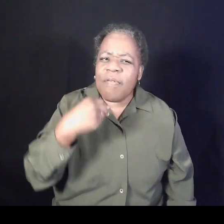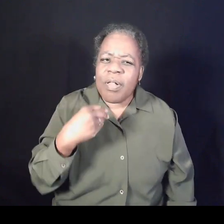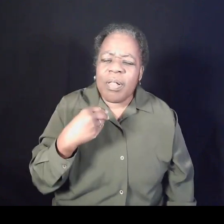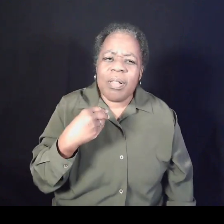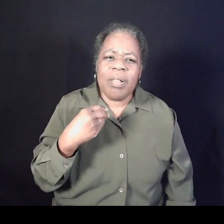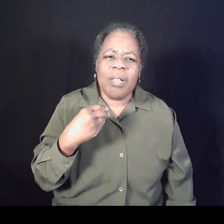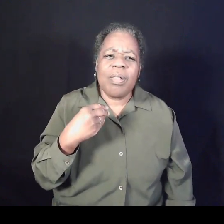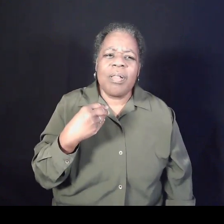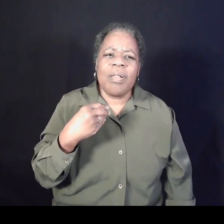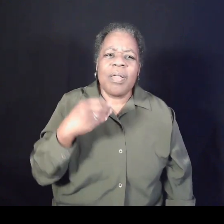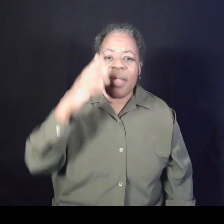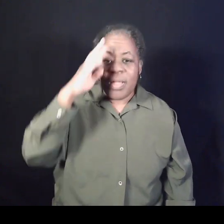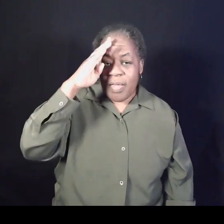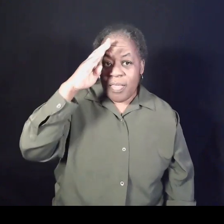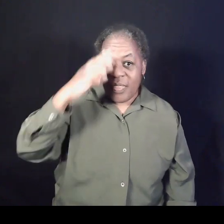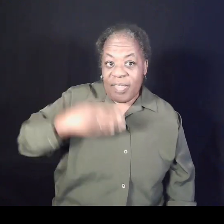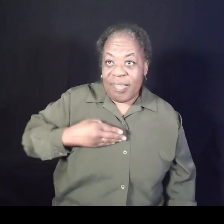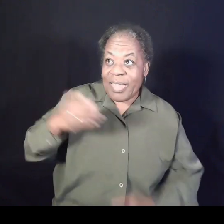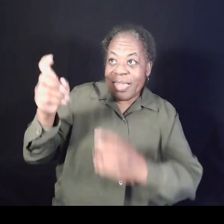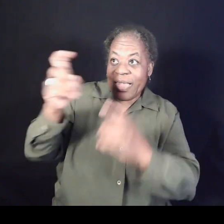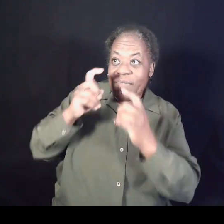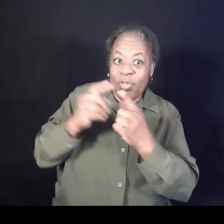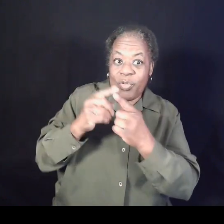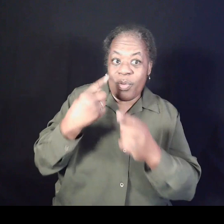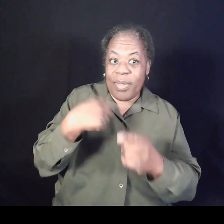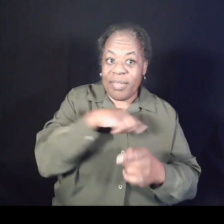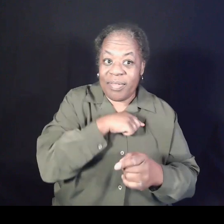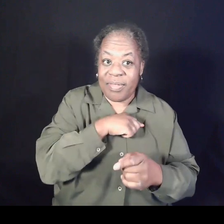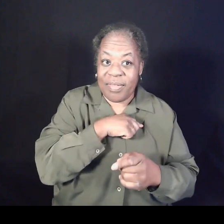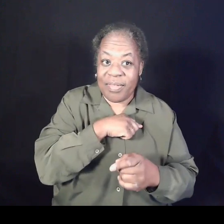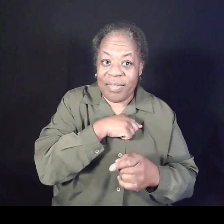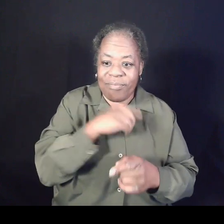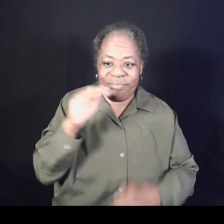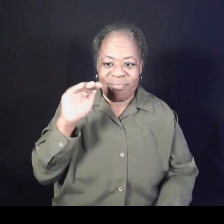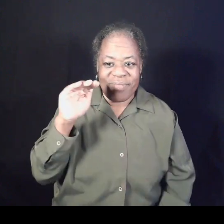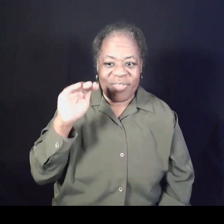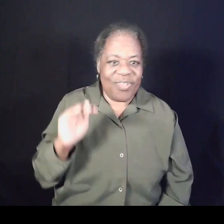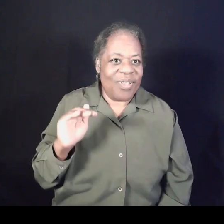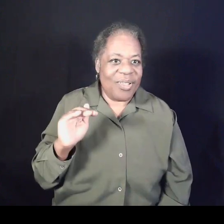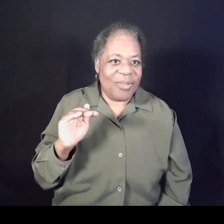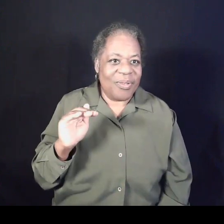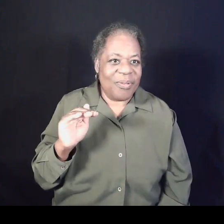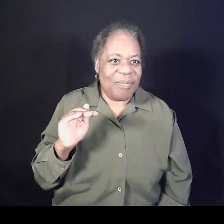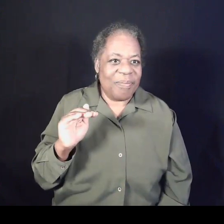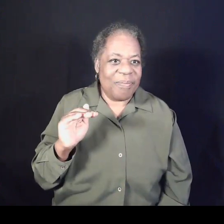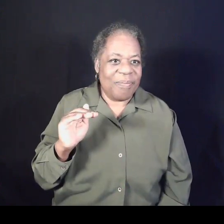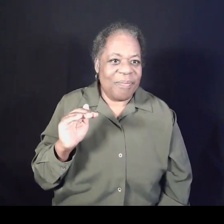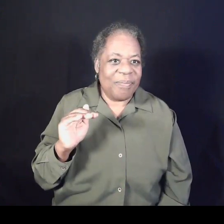that the Son given to us was a child.